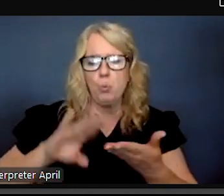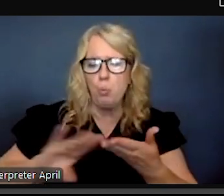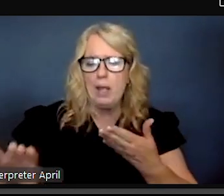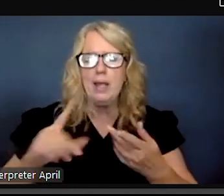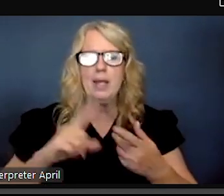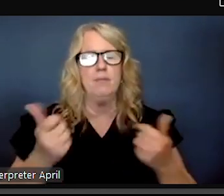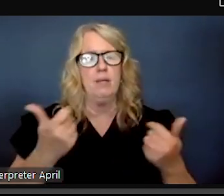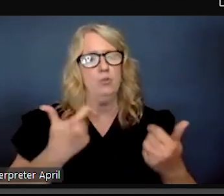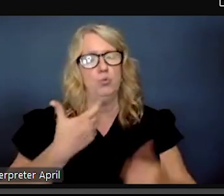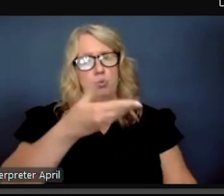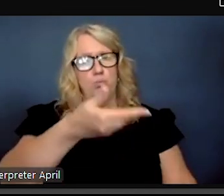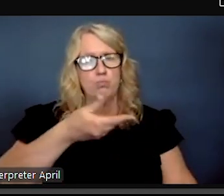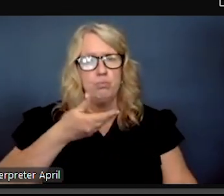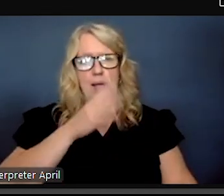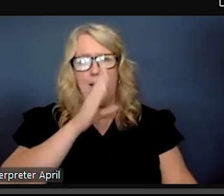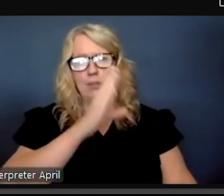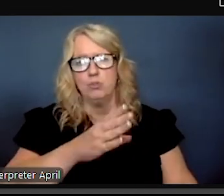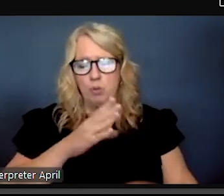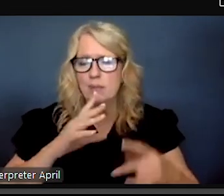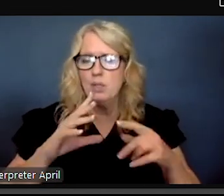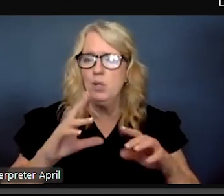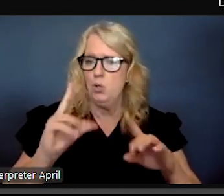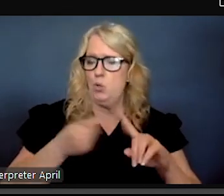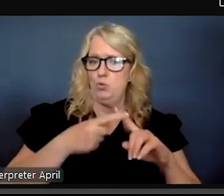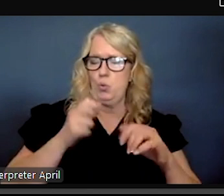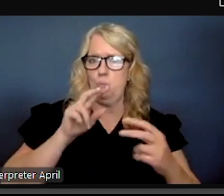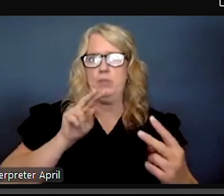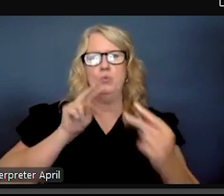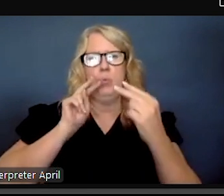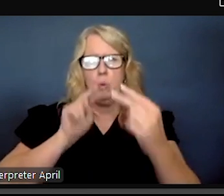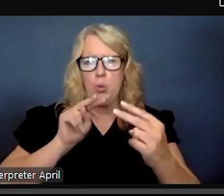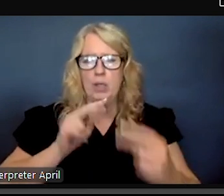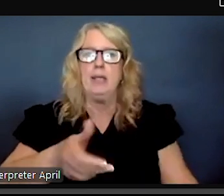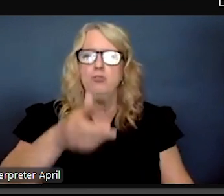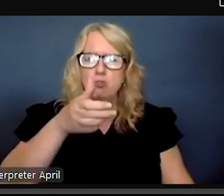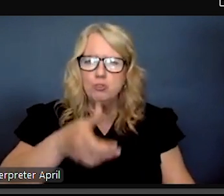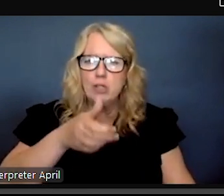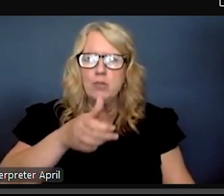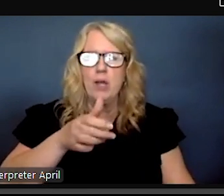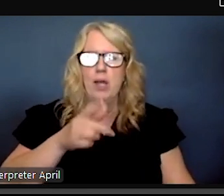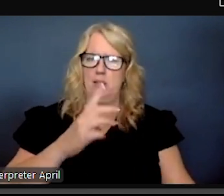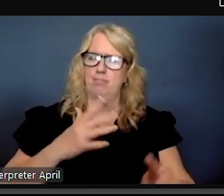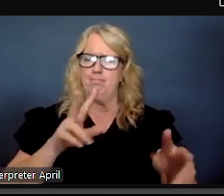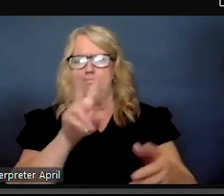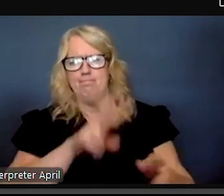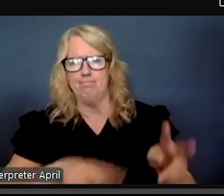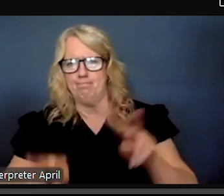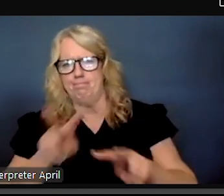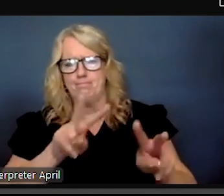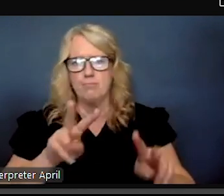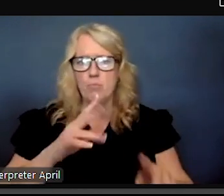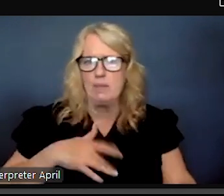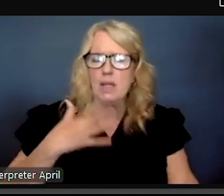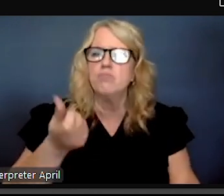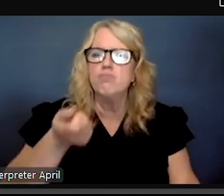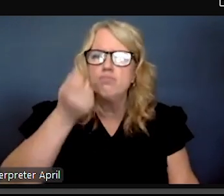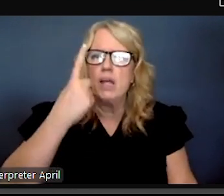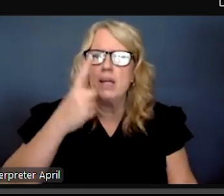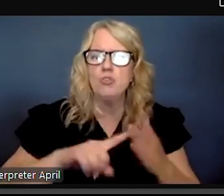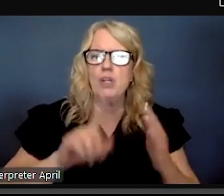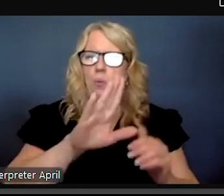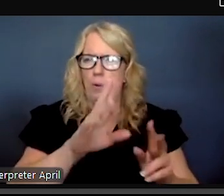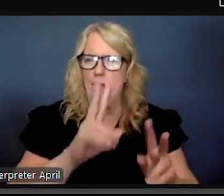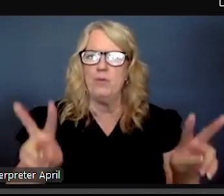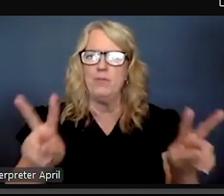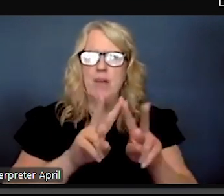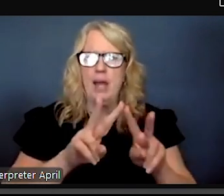someone directly. And that's what it takes when you look somebody in the eye, you shake their hand, and you feel them out, and you understand what a person's value